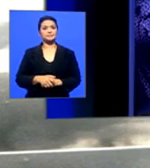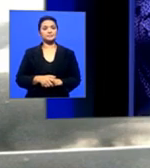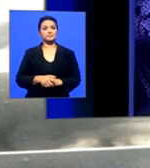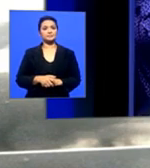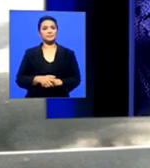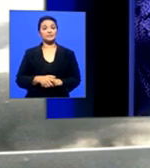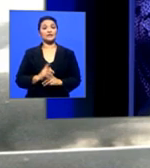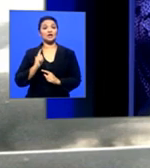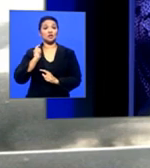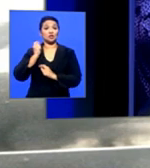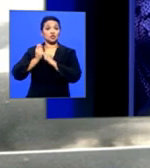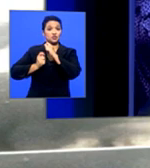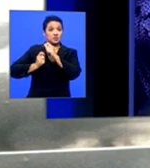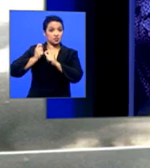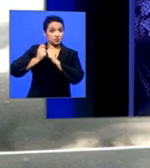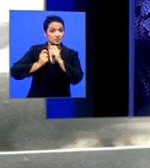certain traditional